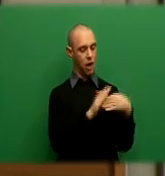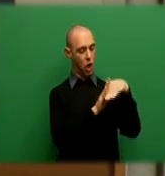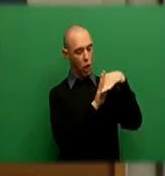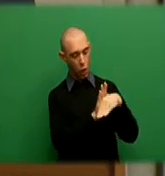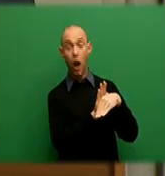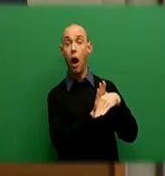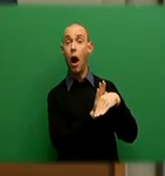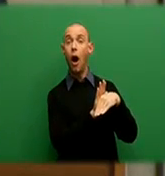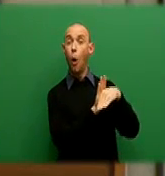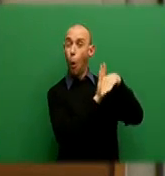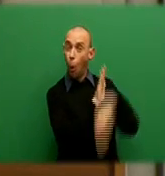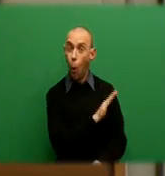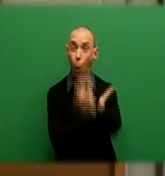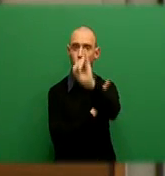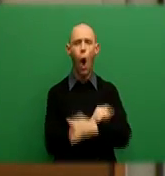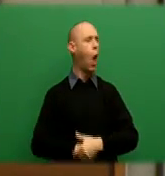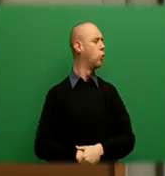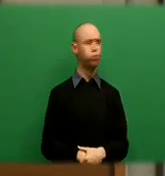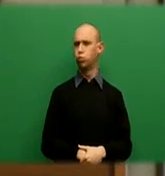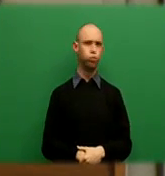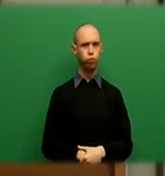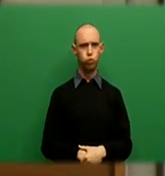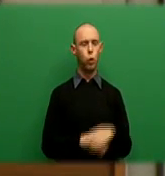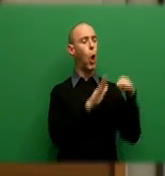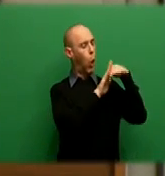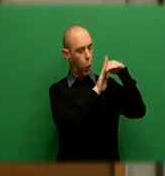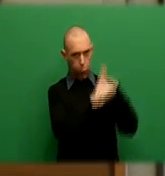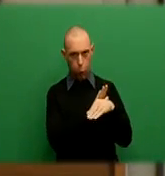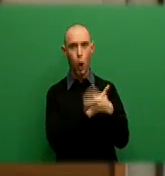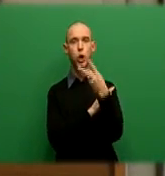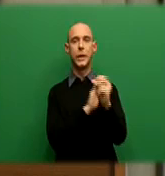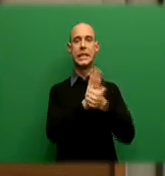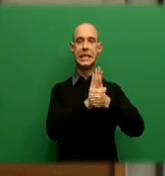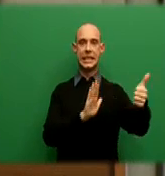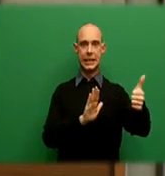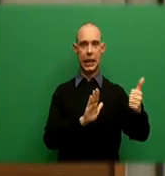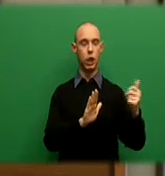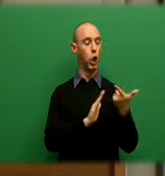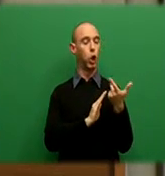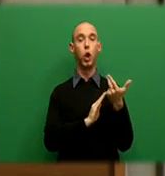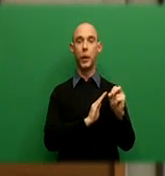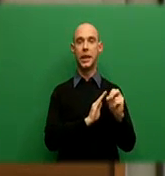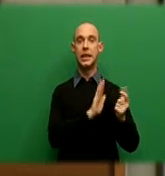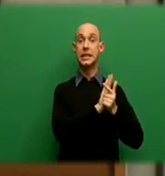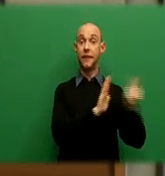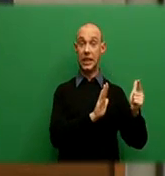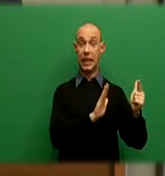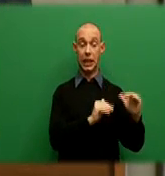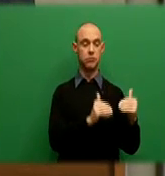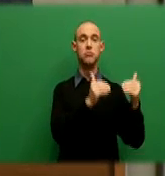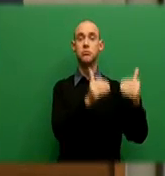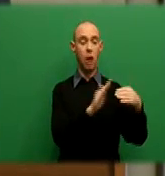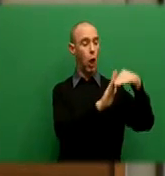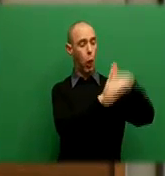an estimated 3.2% of GDP in 2016-17 to 2.4% in